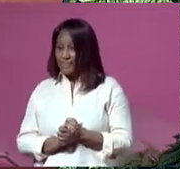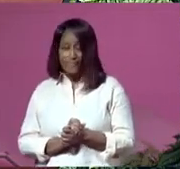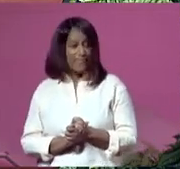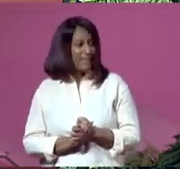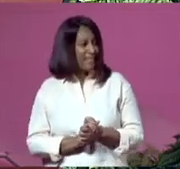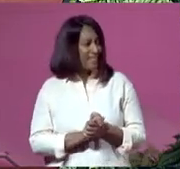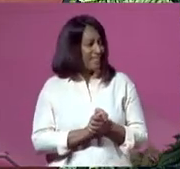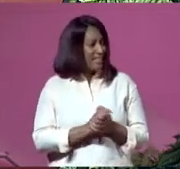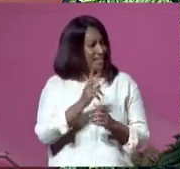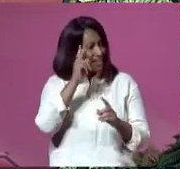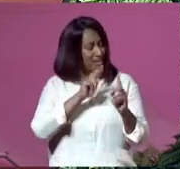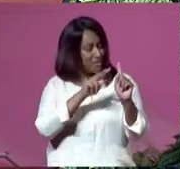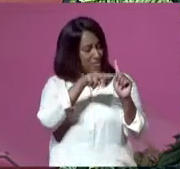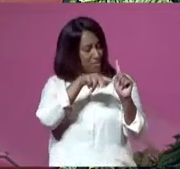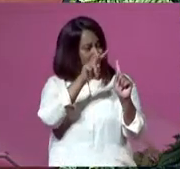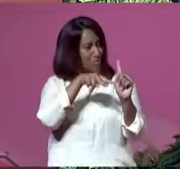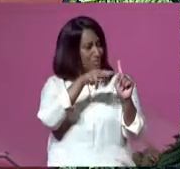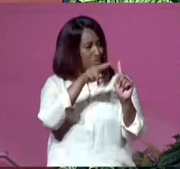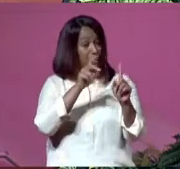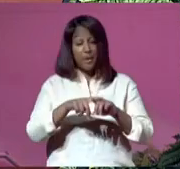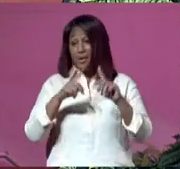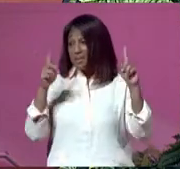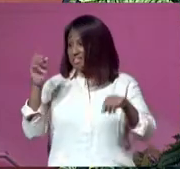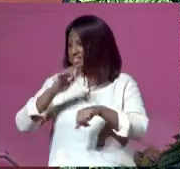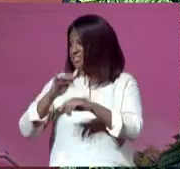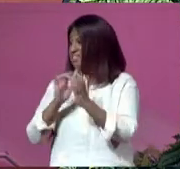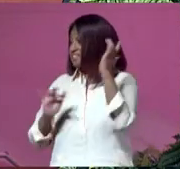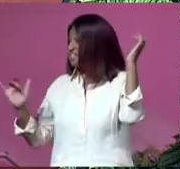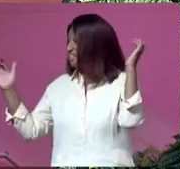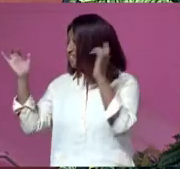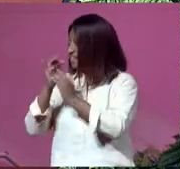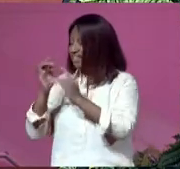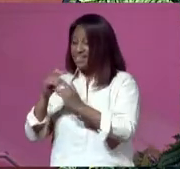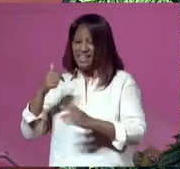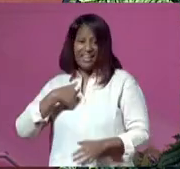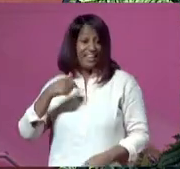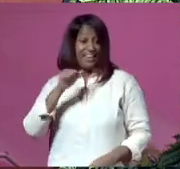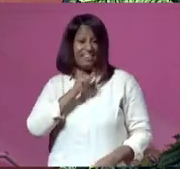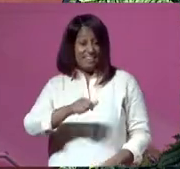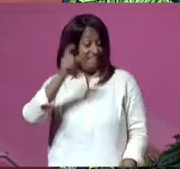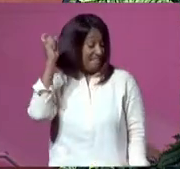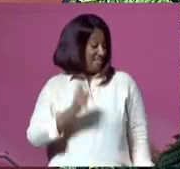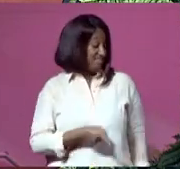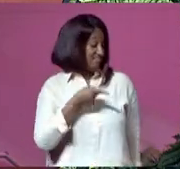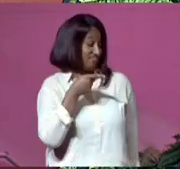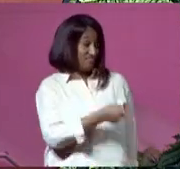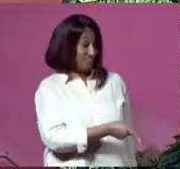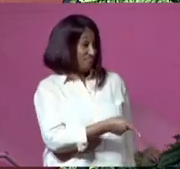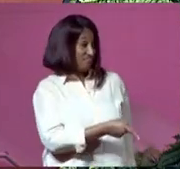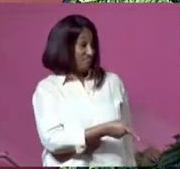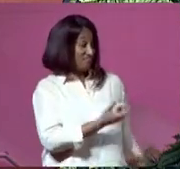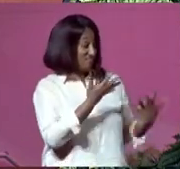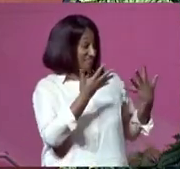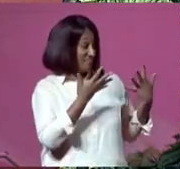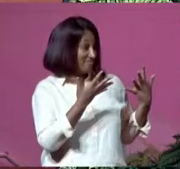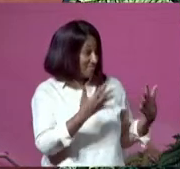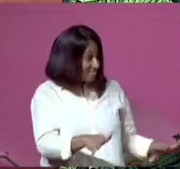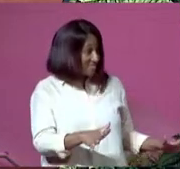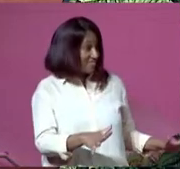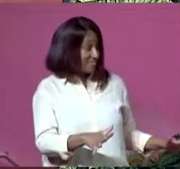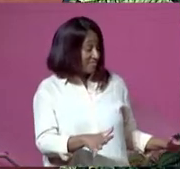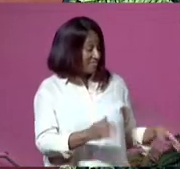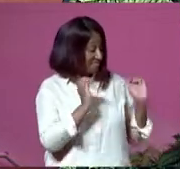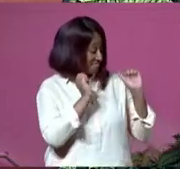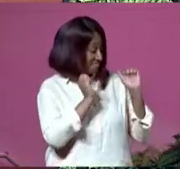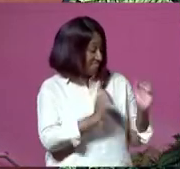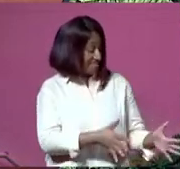herself. But once she met Jesus, she said, I will not need this anymore. She dropped it and she